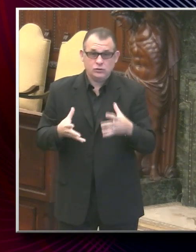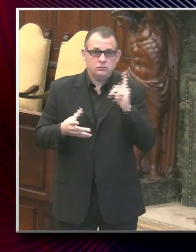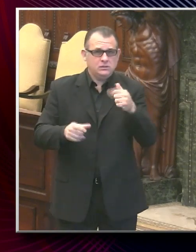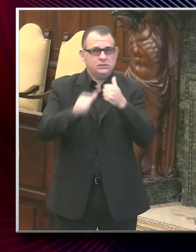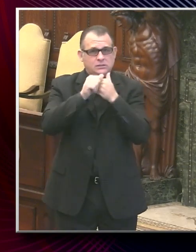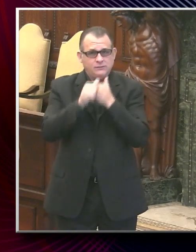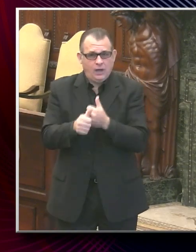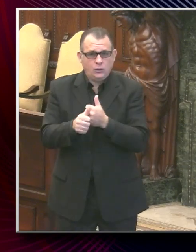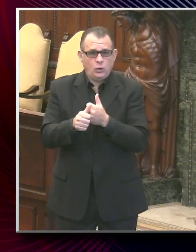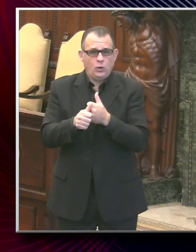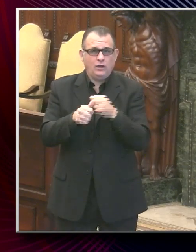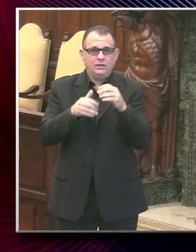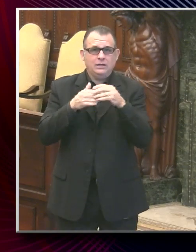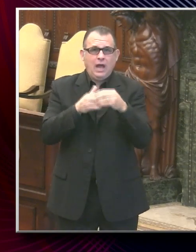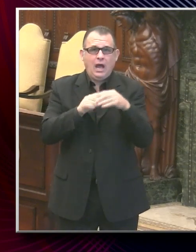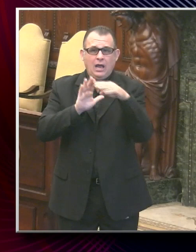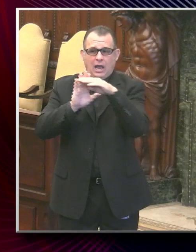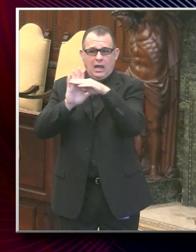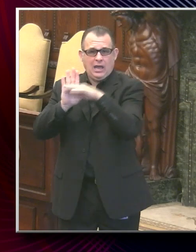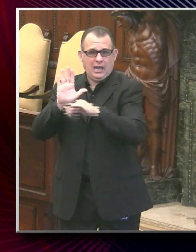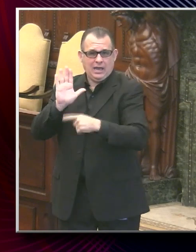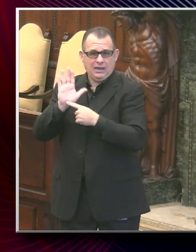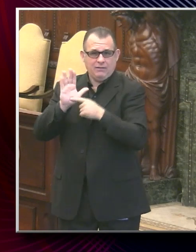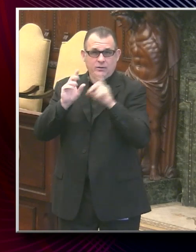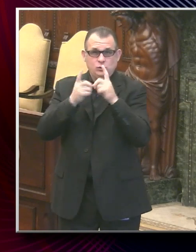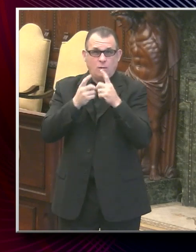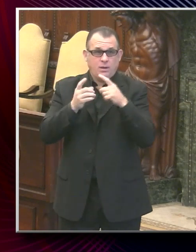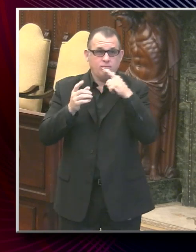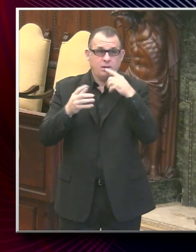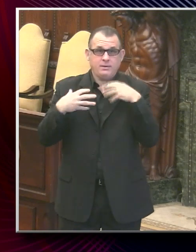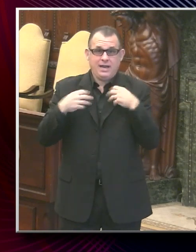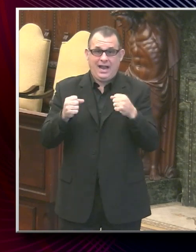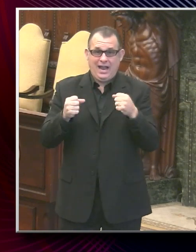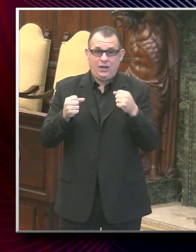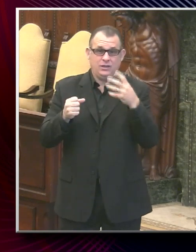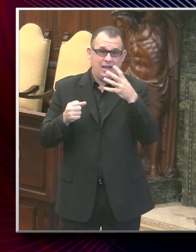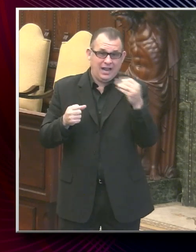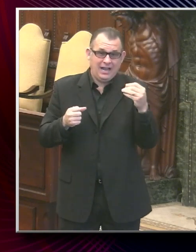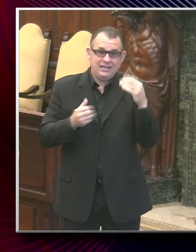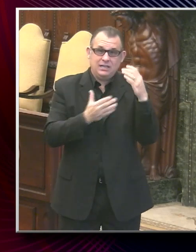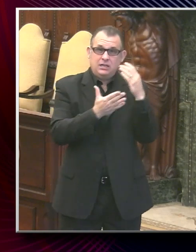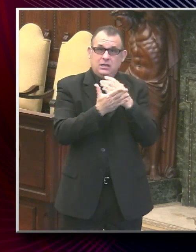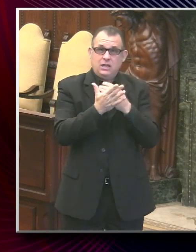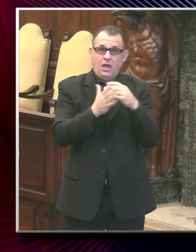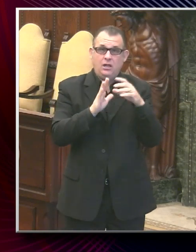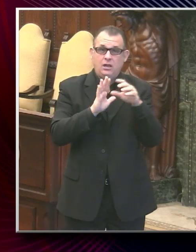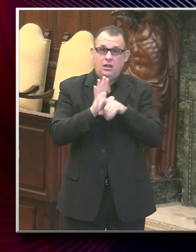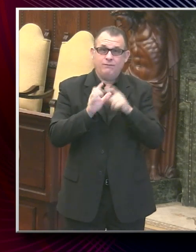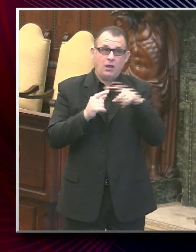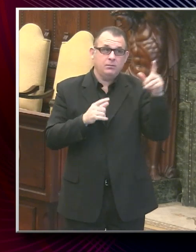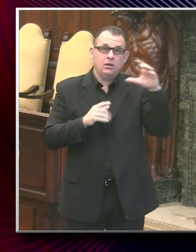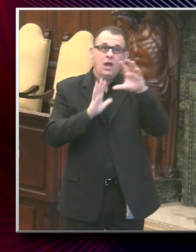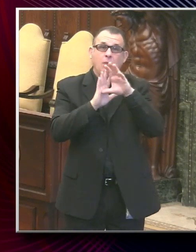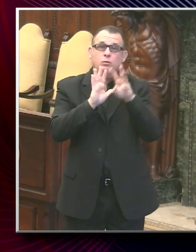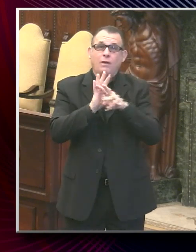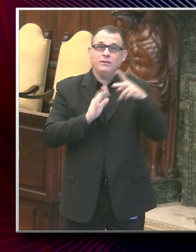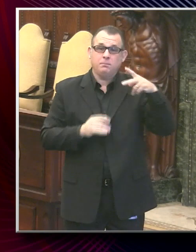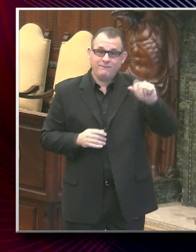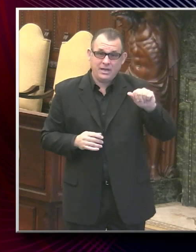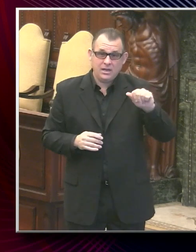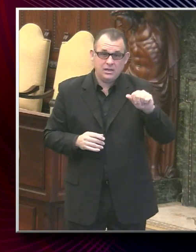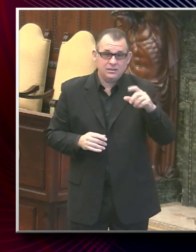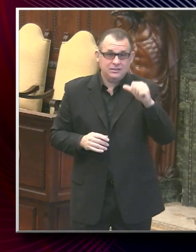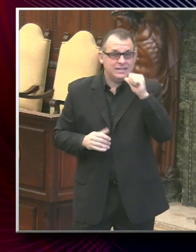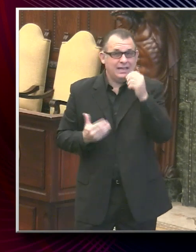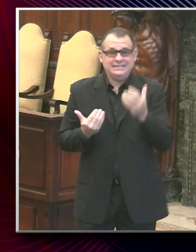Public Health and the Commonwealth of Pennsylvania. I know this news will be disappointing for many Philadelphians. It was not an easy decision to make.